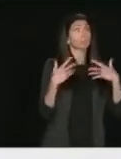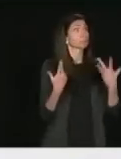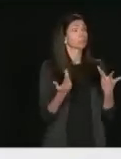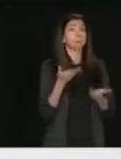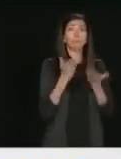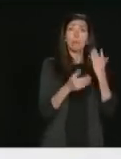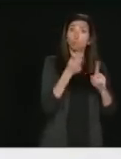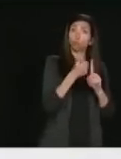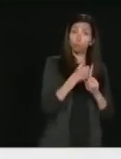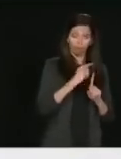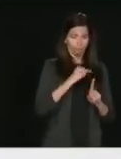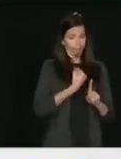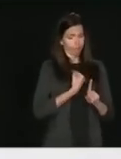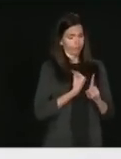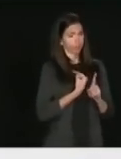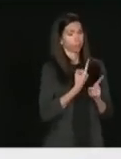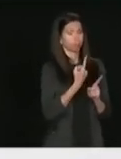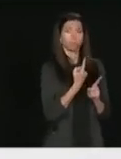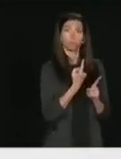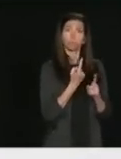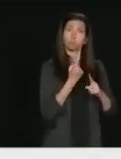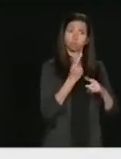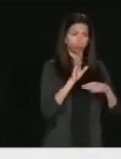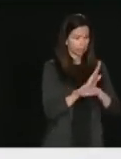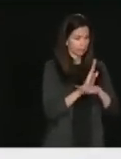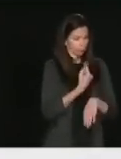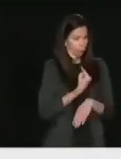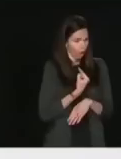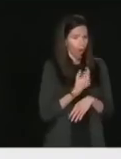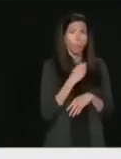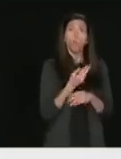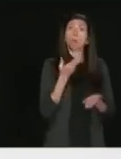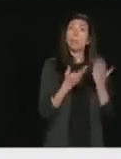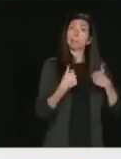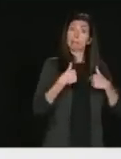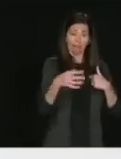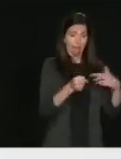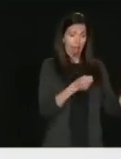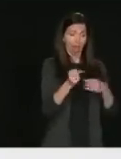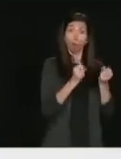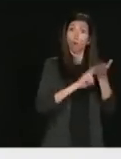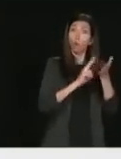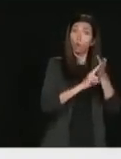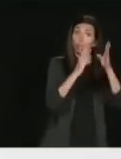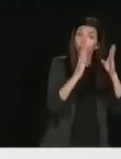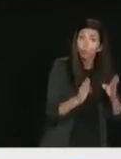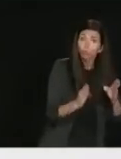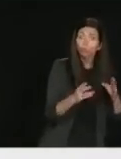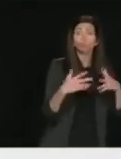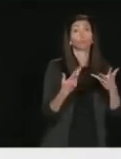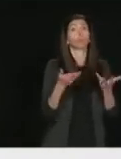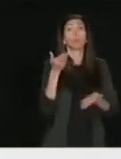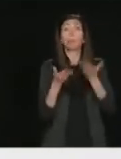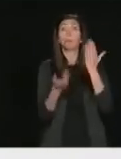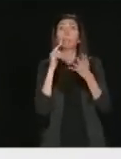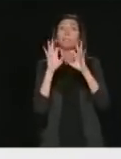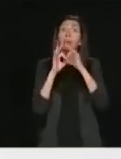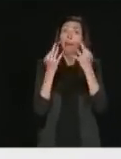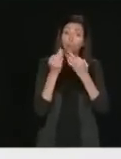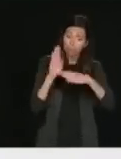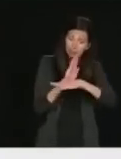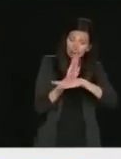depends of contractual workers, or if you have a family enterprise and you pay your employees with